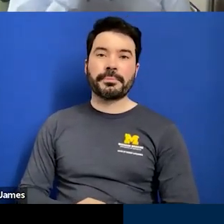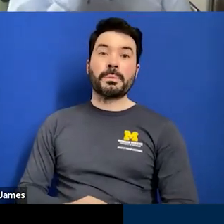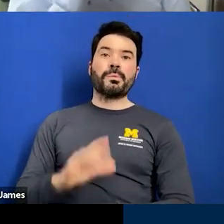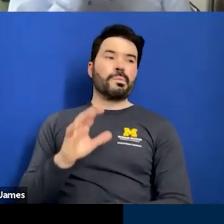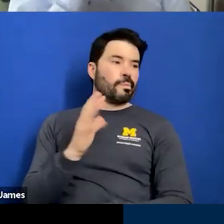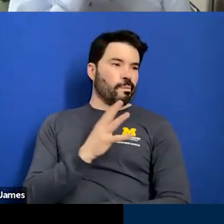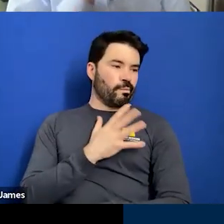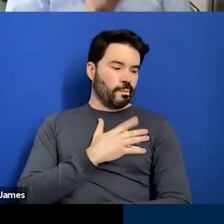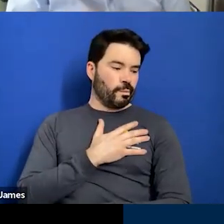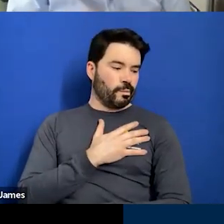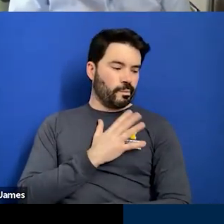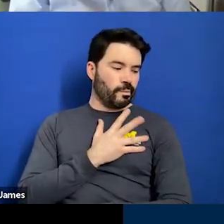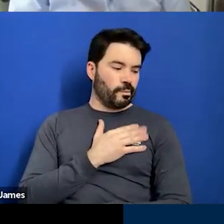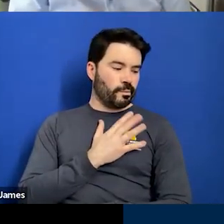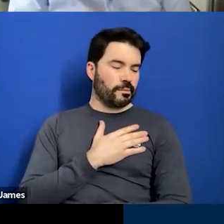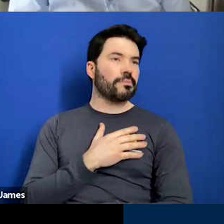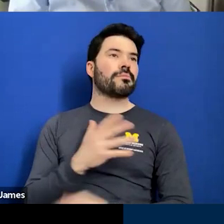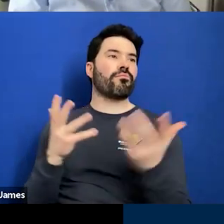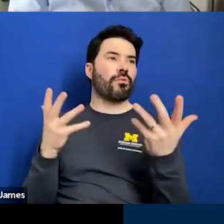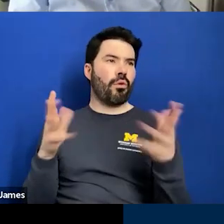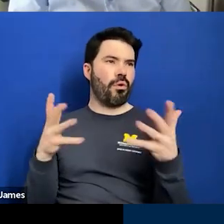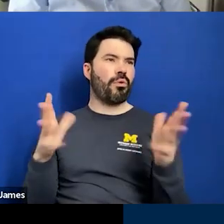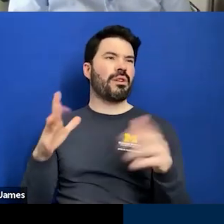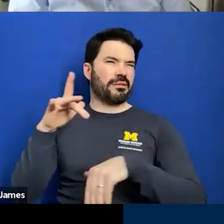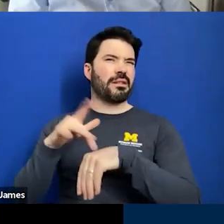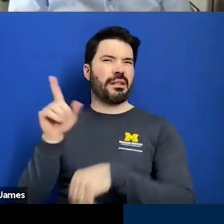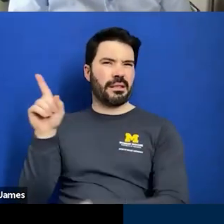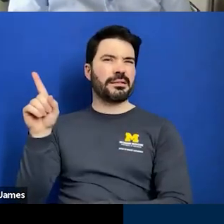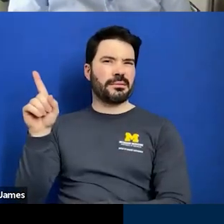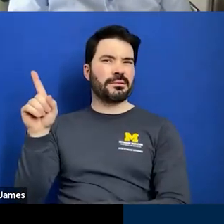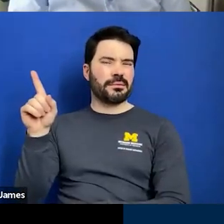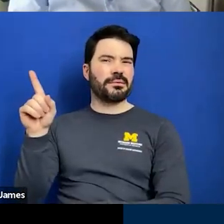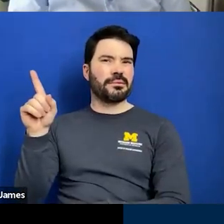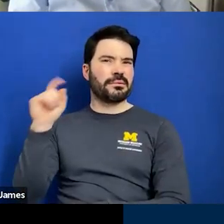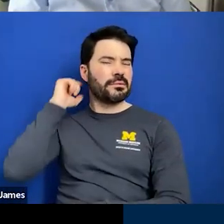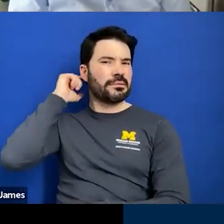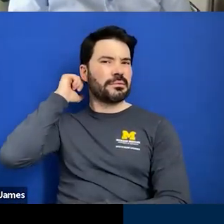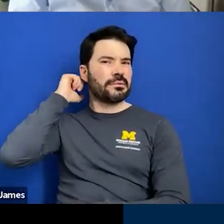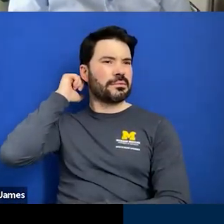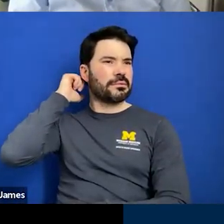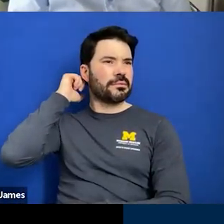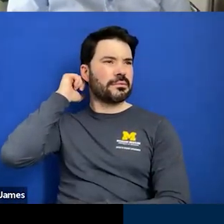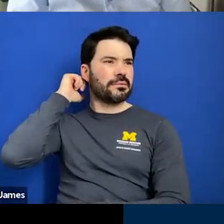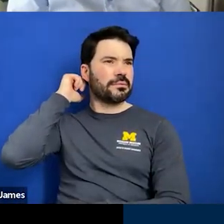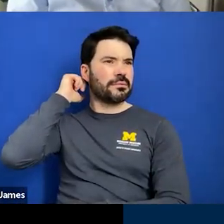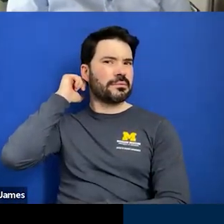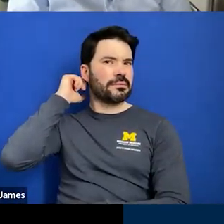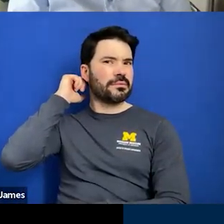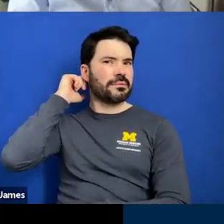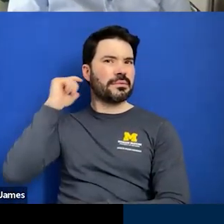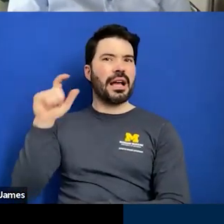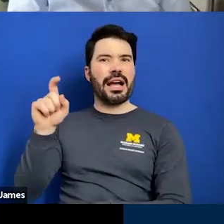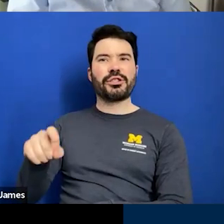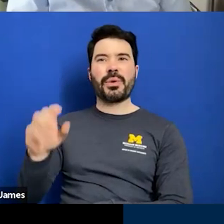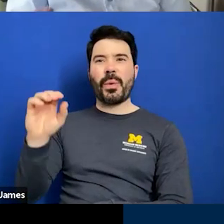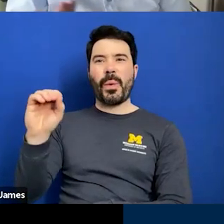So we already talked about this. I'm going to add on to, sorry, I should have taken OTC